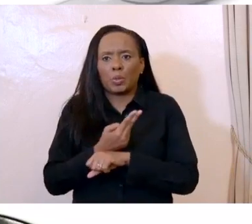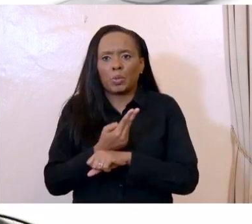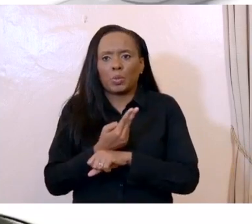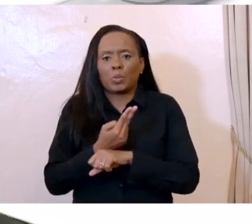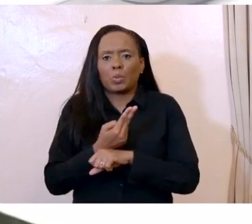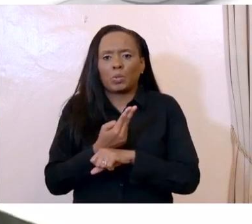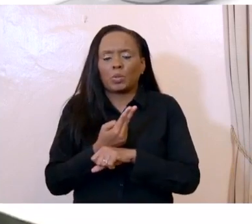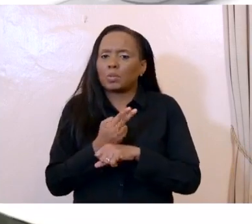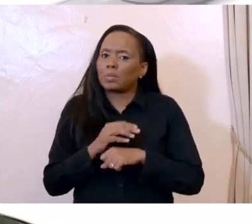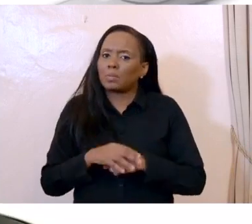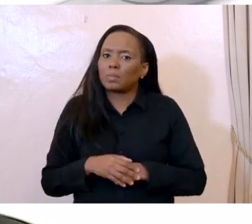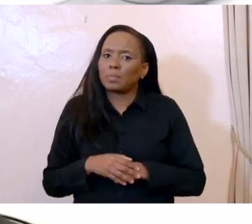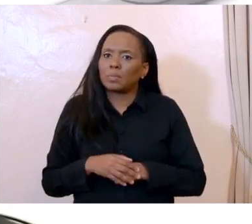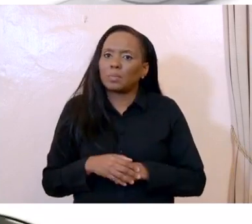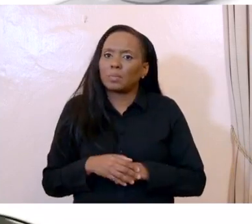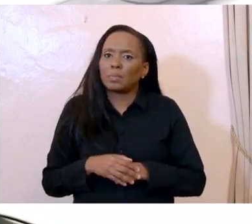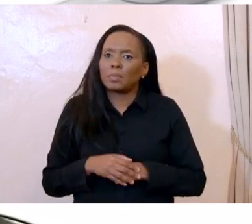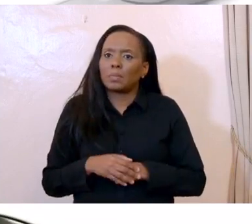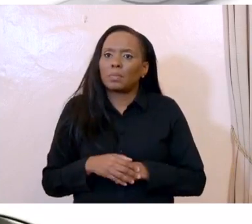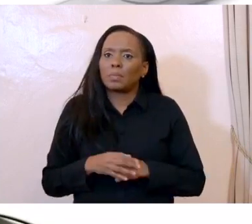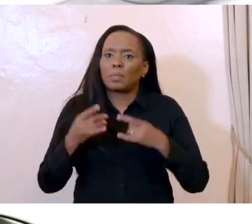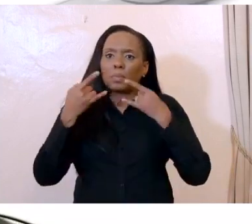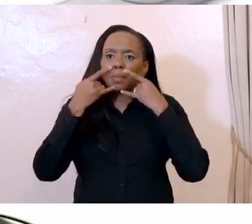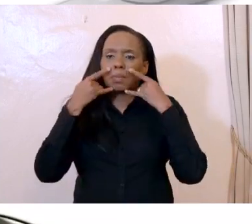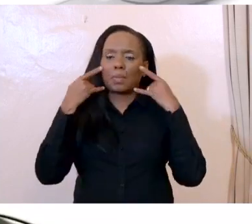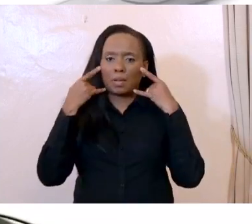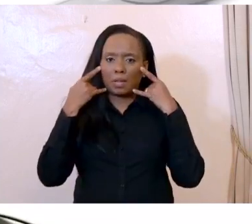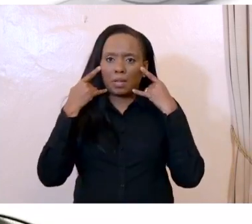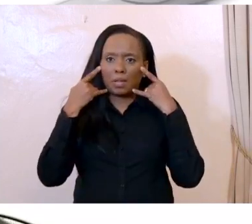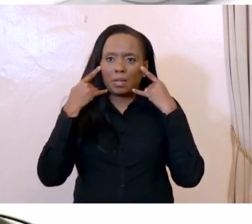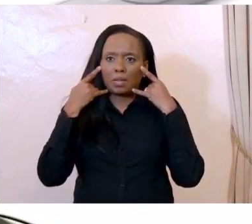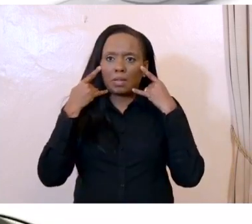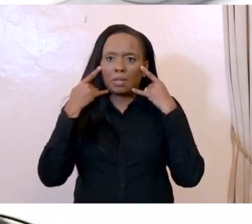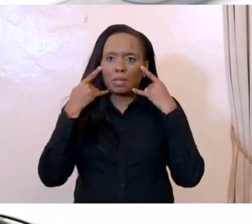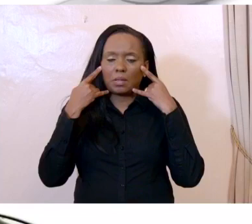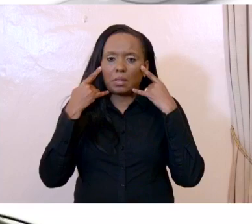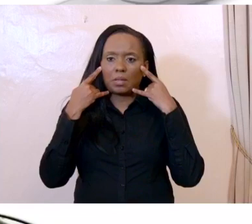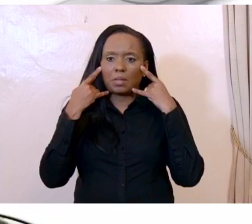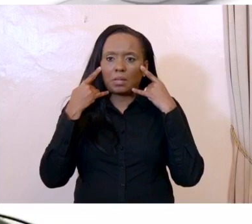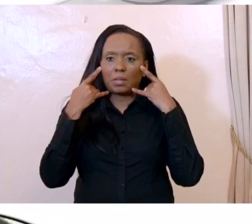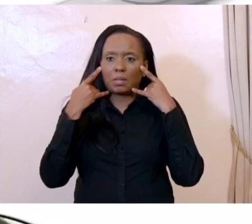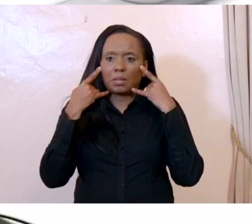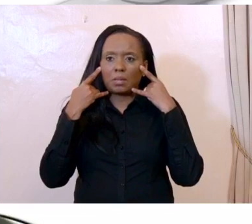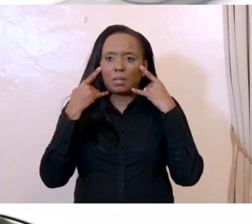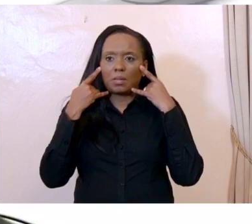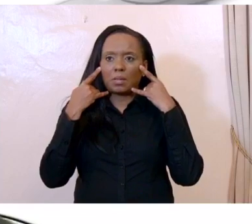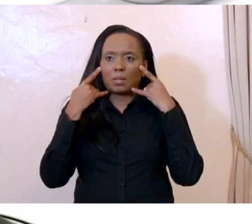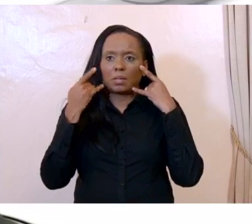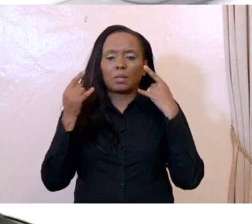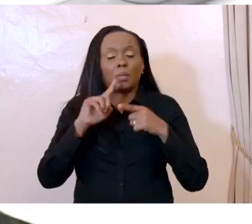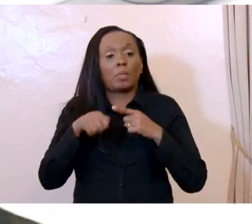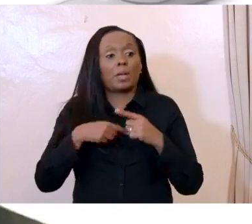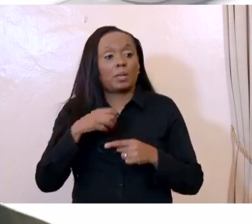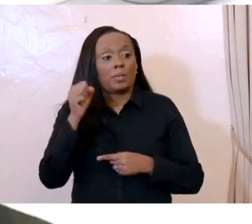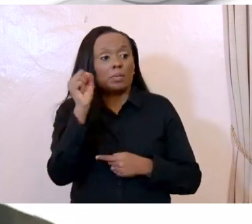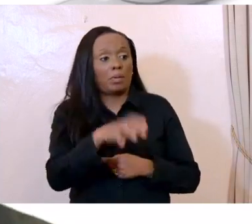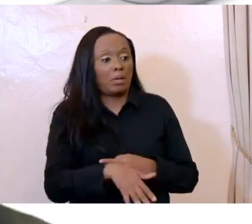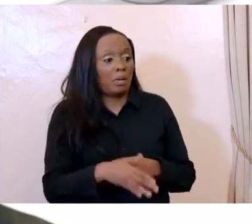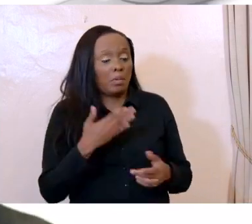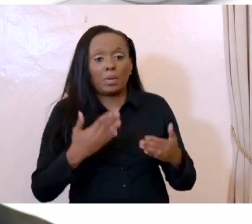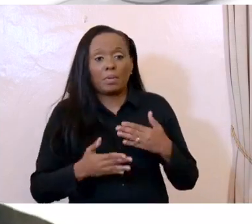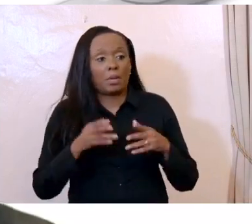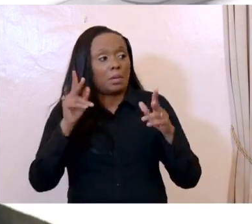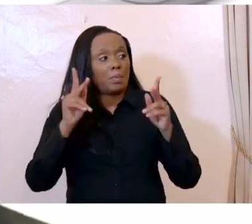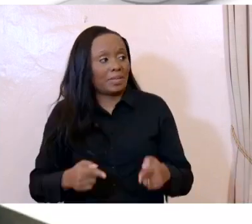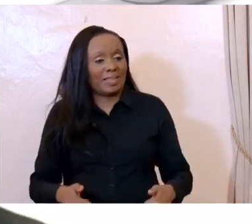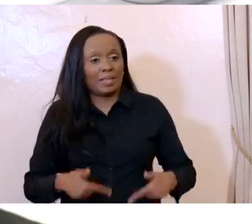expense. When those masks are thrown away, a homeless person could be trying to recycle it because they